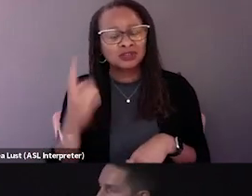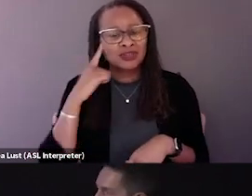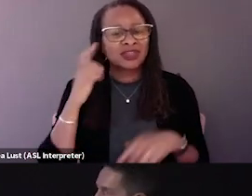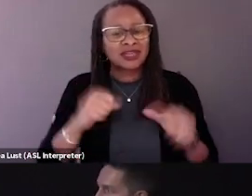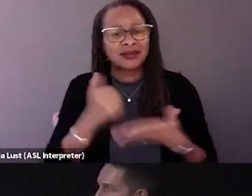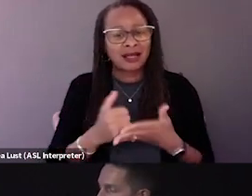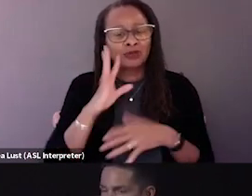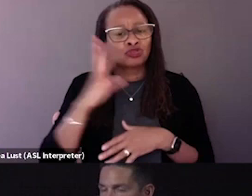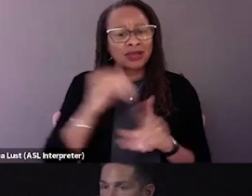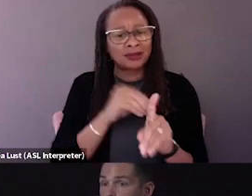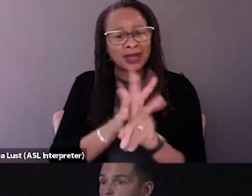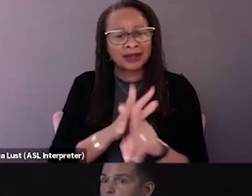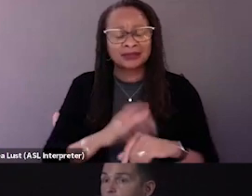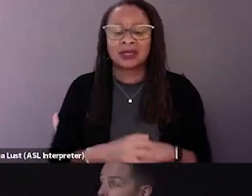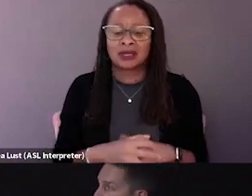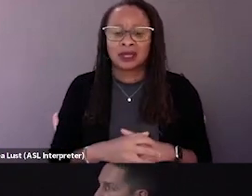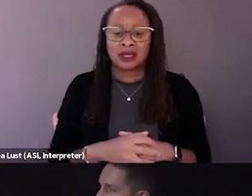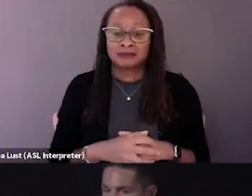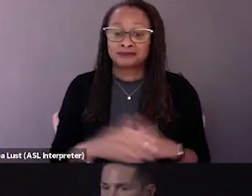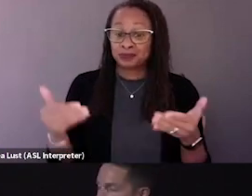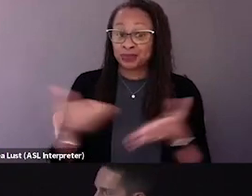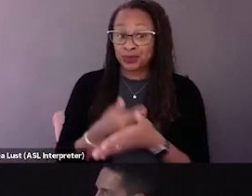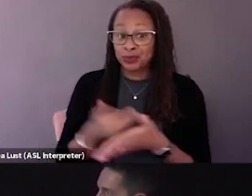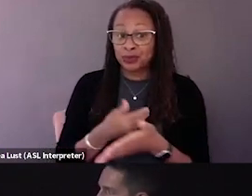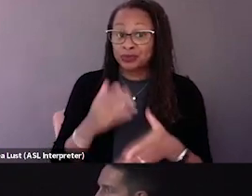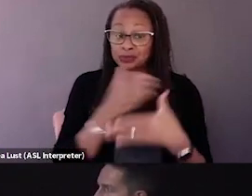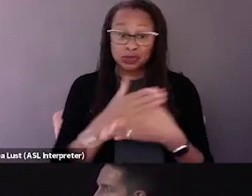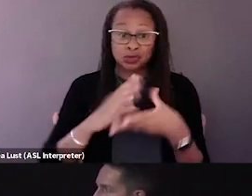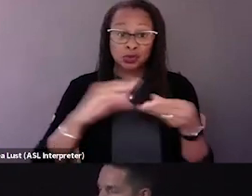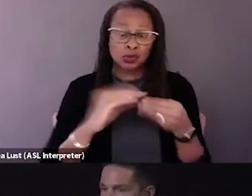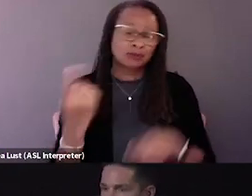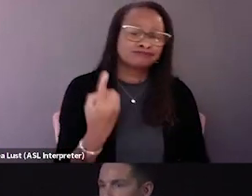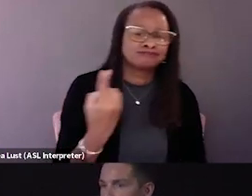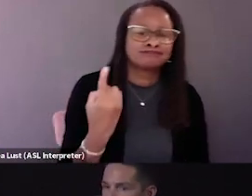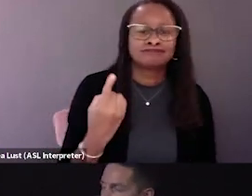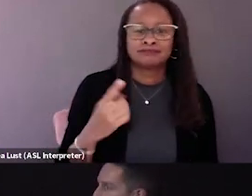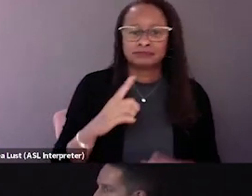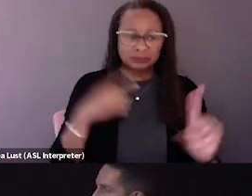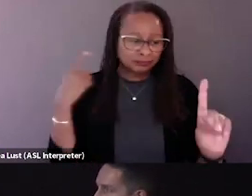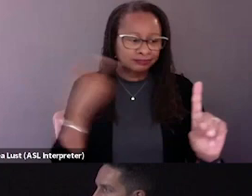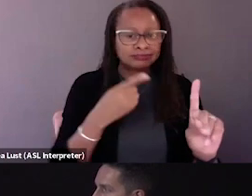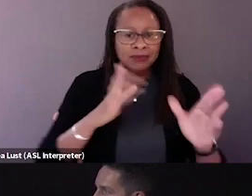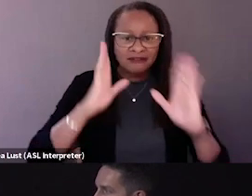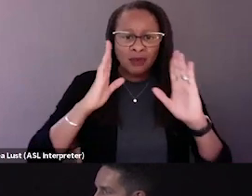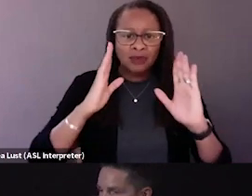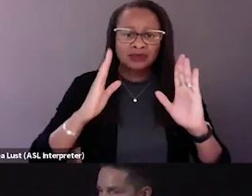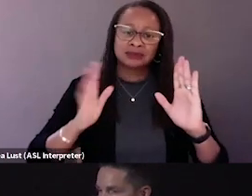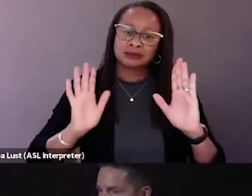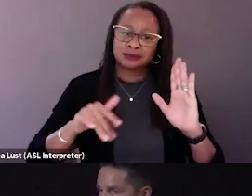help create impact? Because in the news we tell these stories all the time, but the attention span is